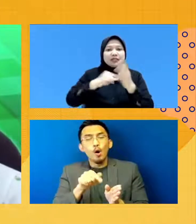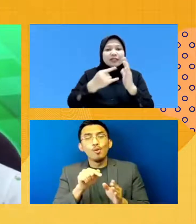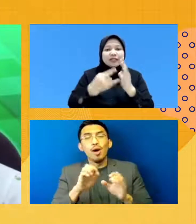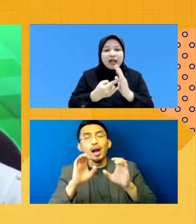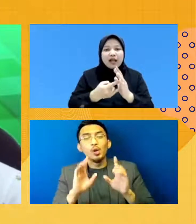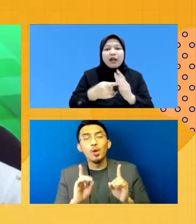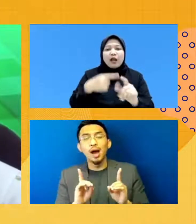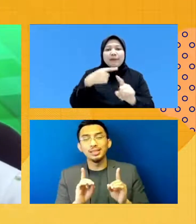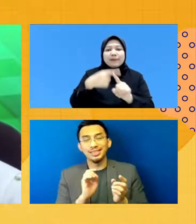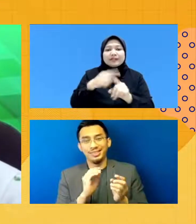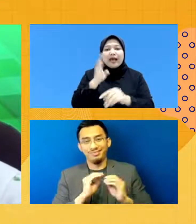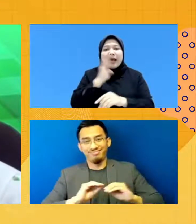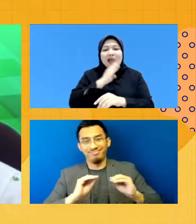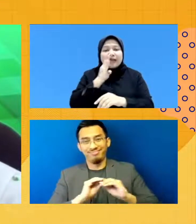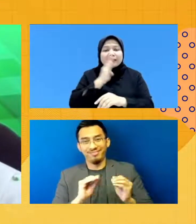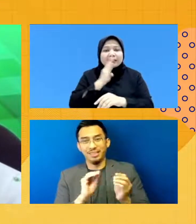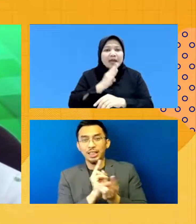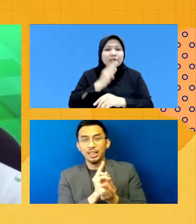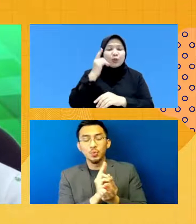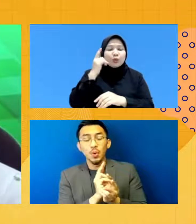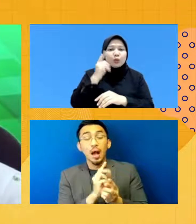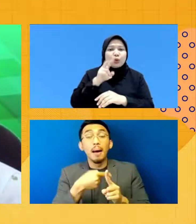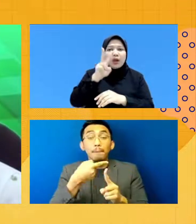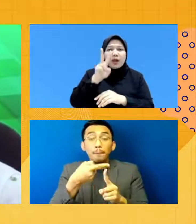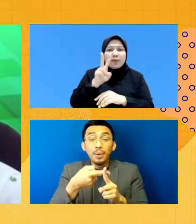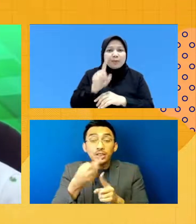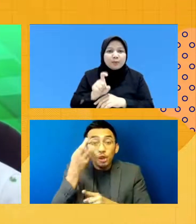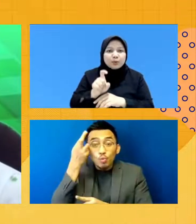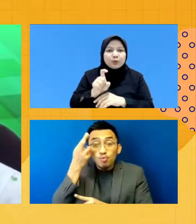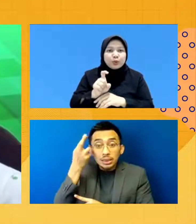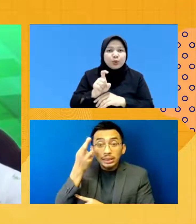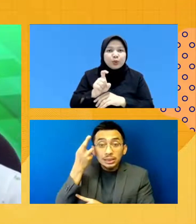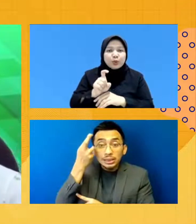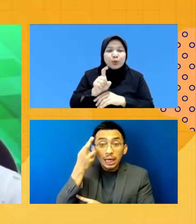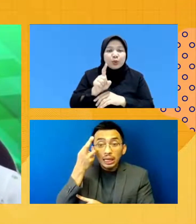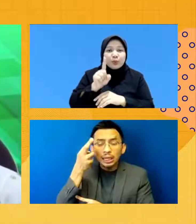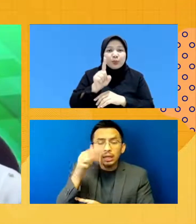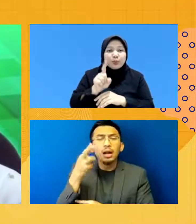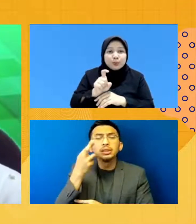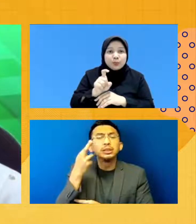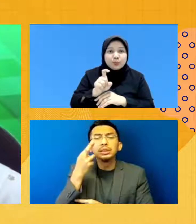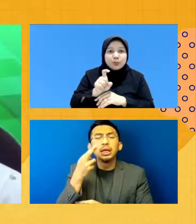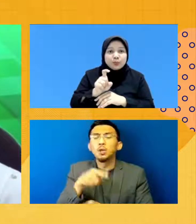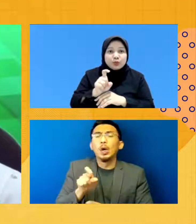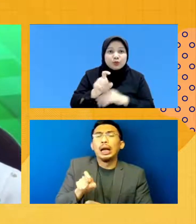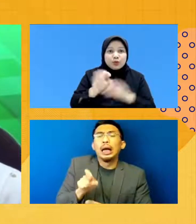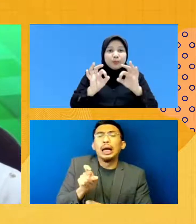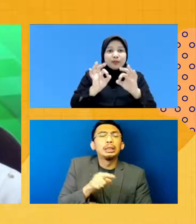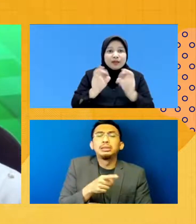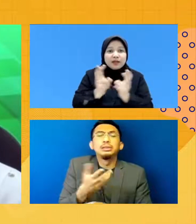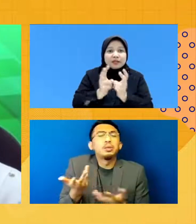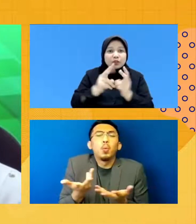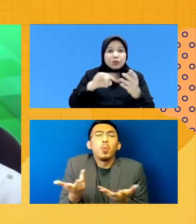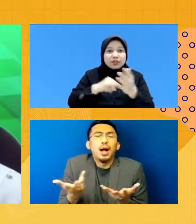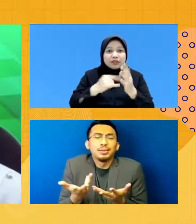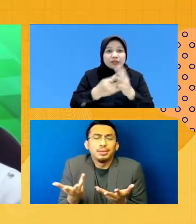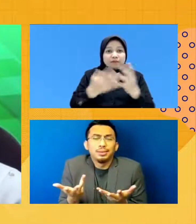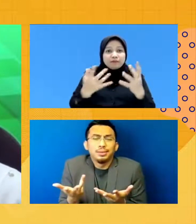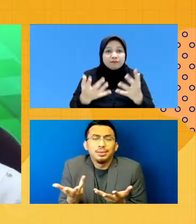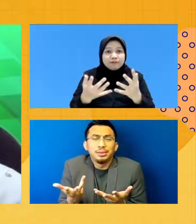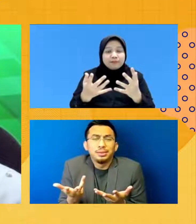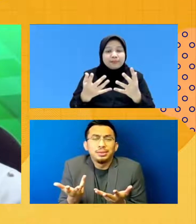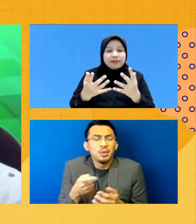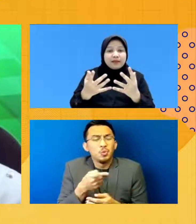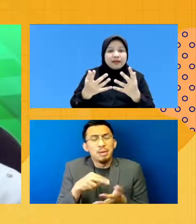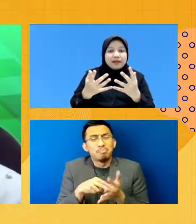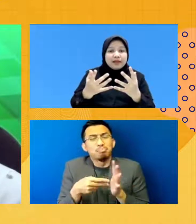in ECOS, and we conducting programs for university students, and they coming and telling these are very normal